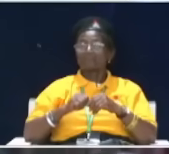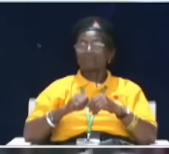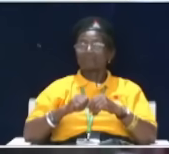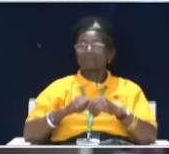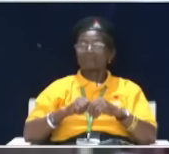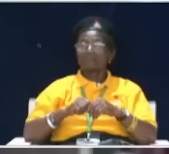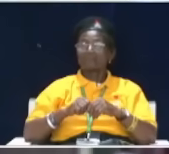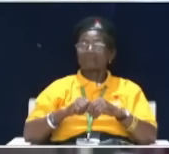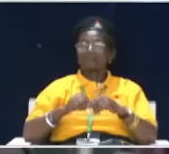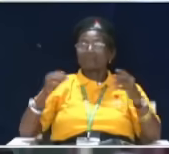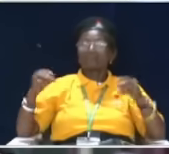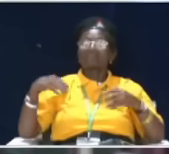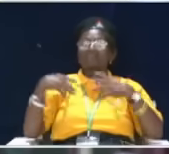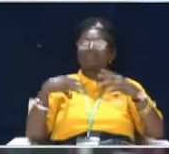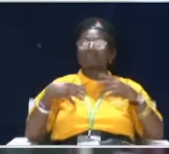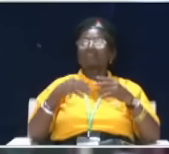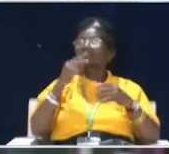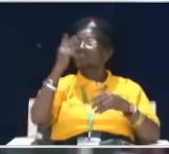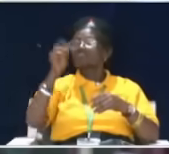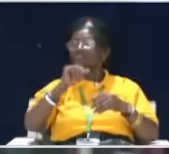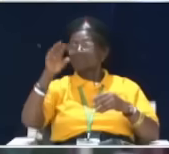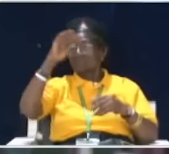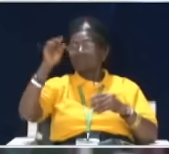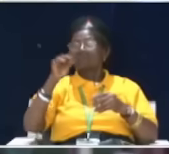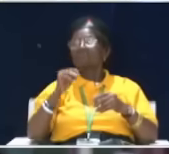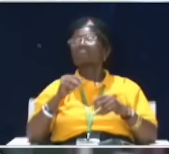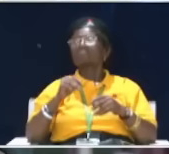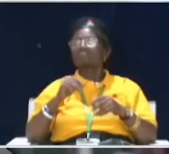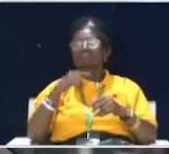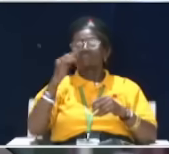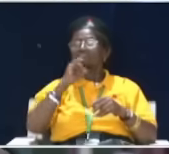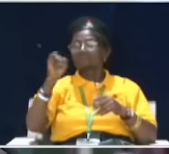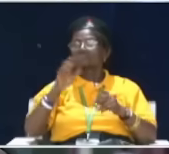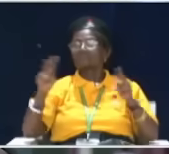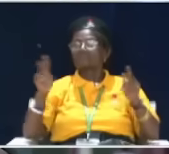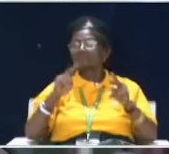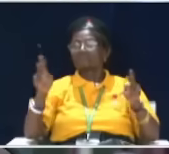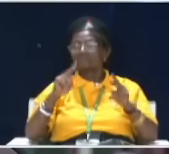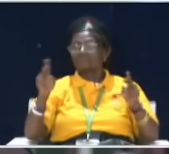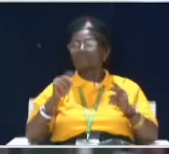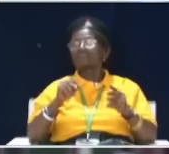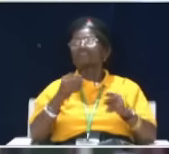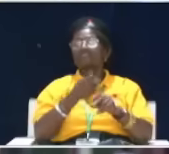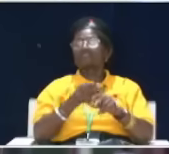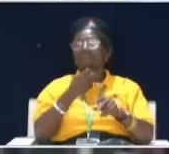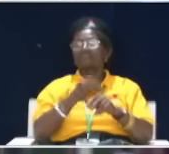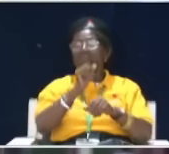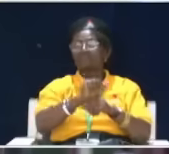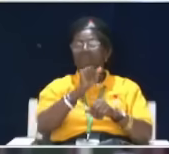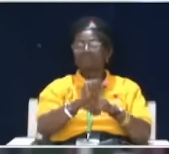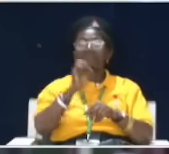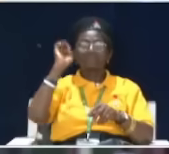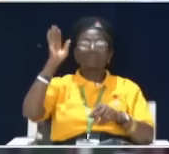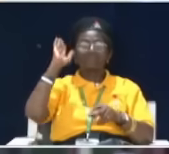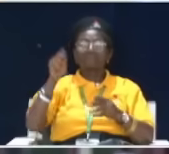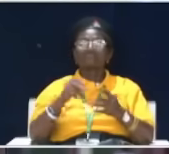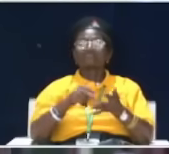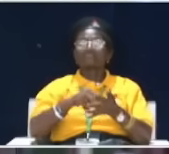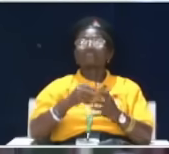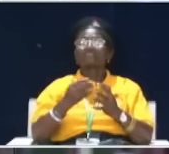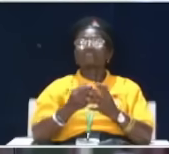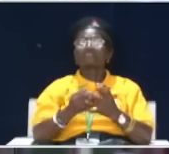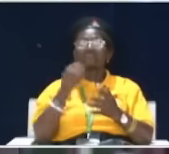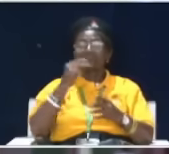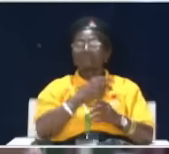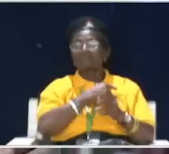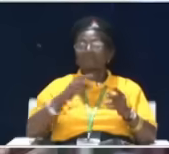man diligent in his business? Iwo ri eniyan to fi aise mele sise re. He will stand before kings, not